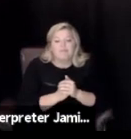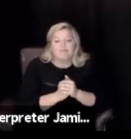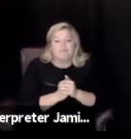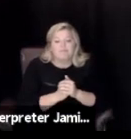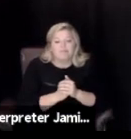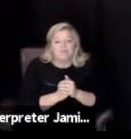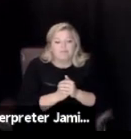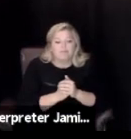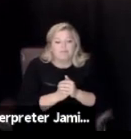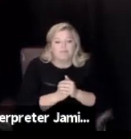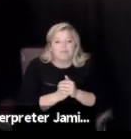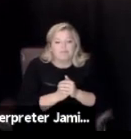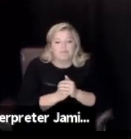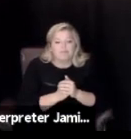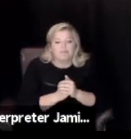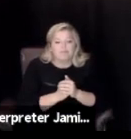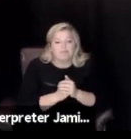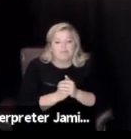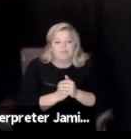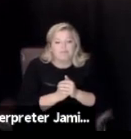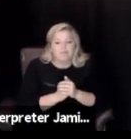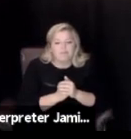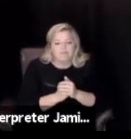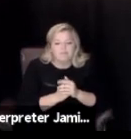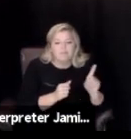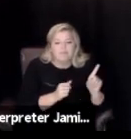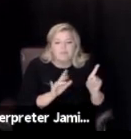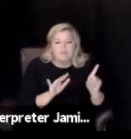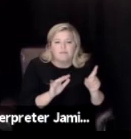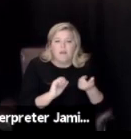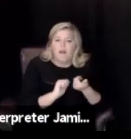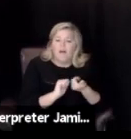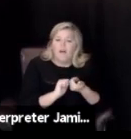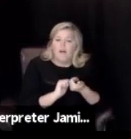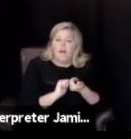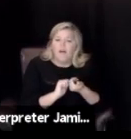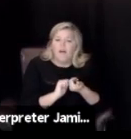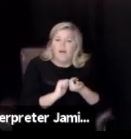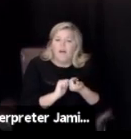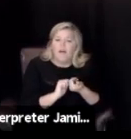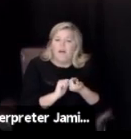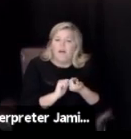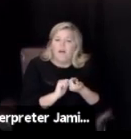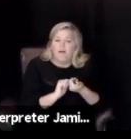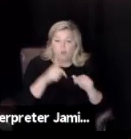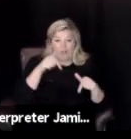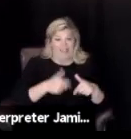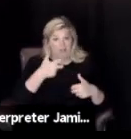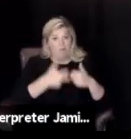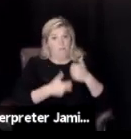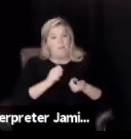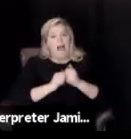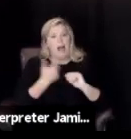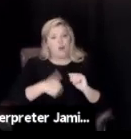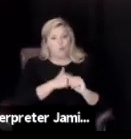So now we're going to go to, how should we tackle and communicate this issue? One